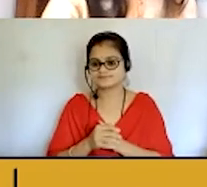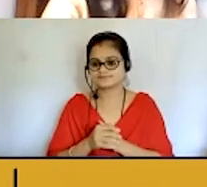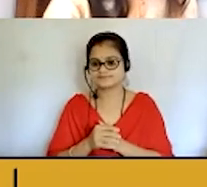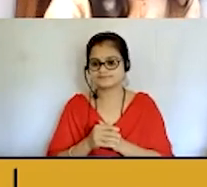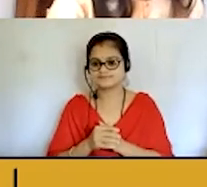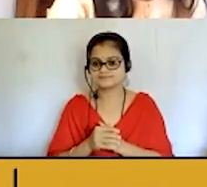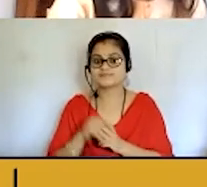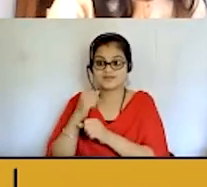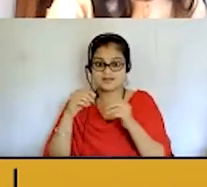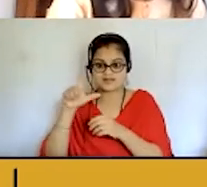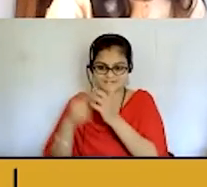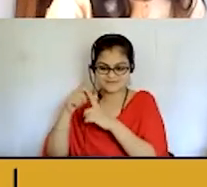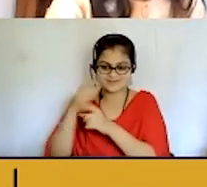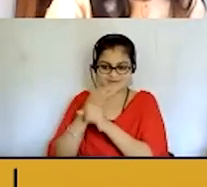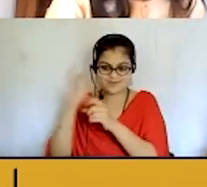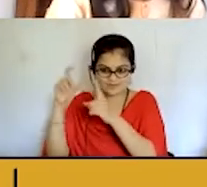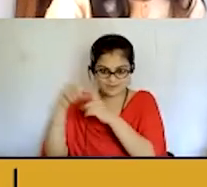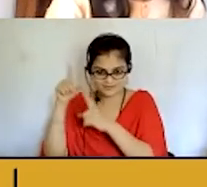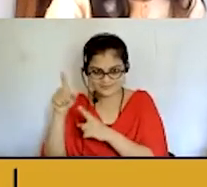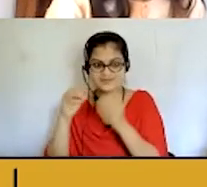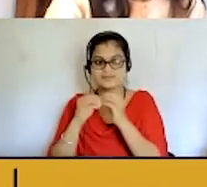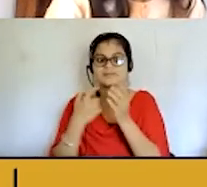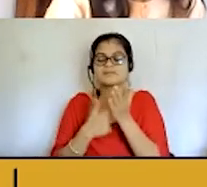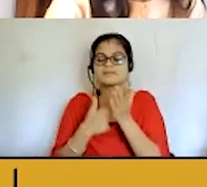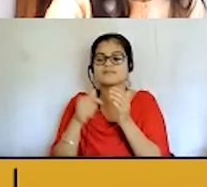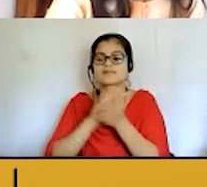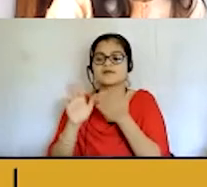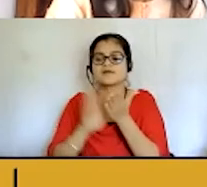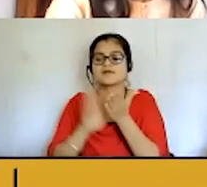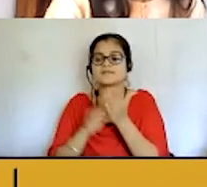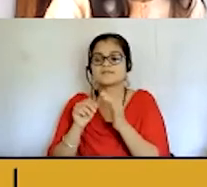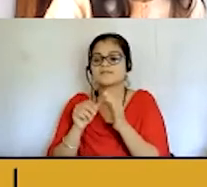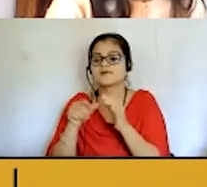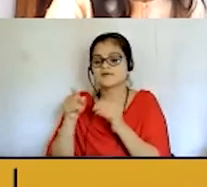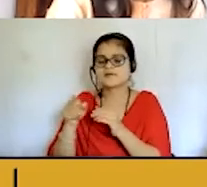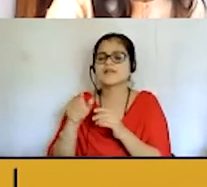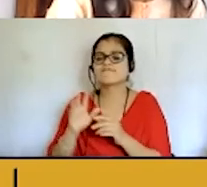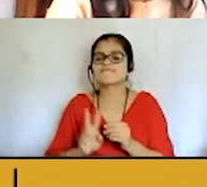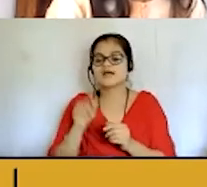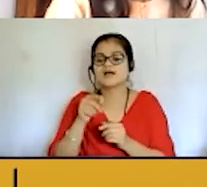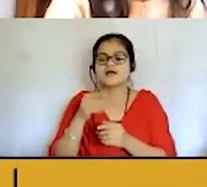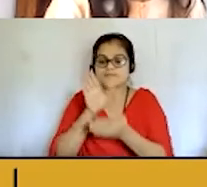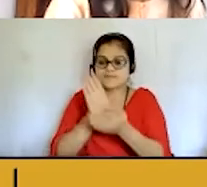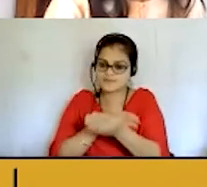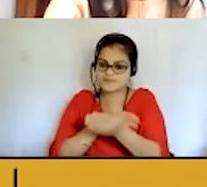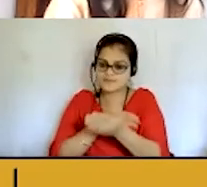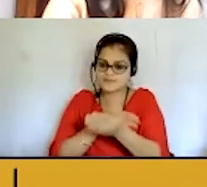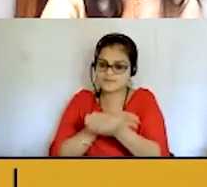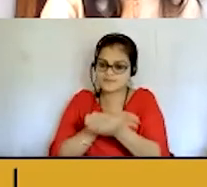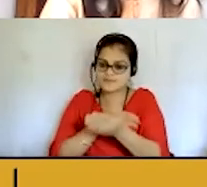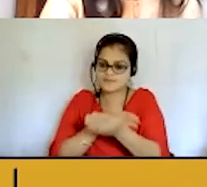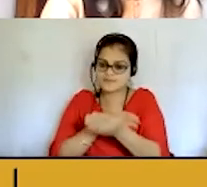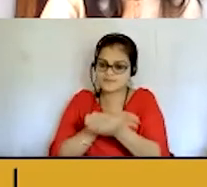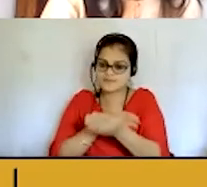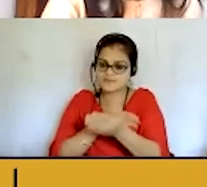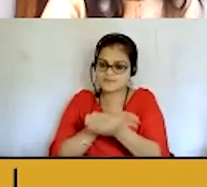favorite rag, and that rag is called Vachaspati. And we took inspiration from